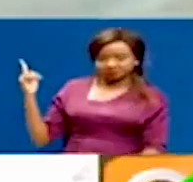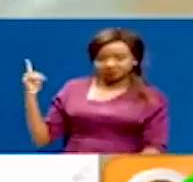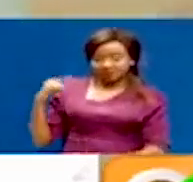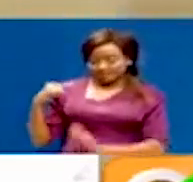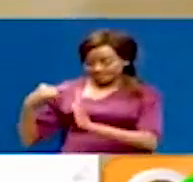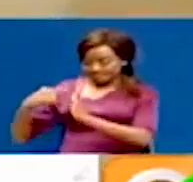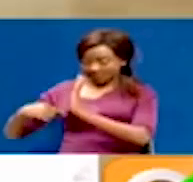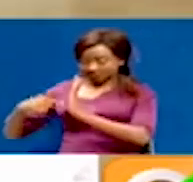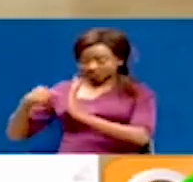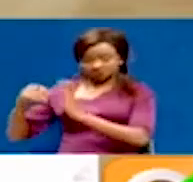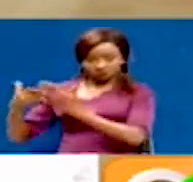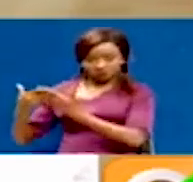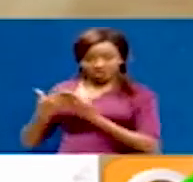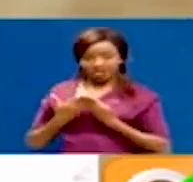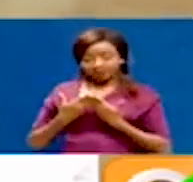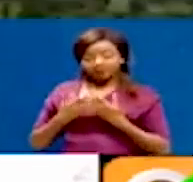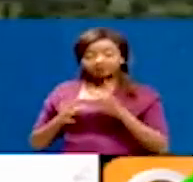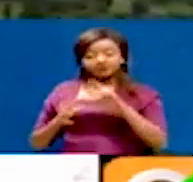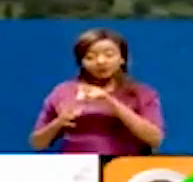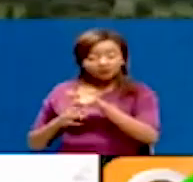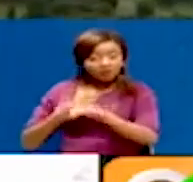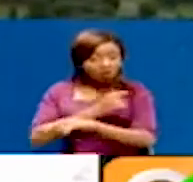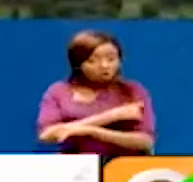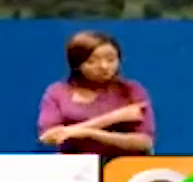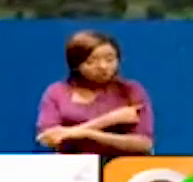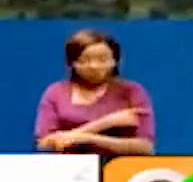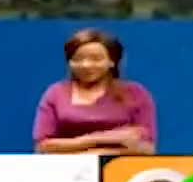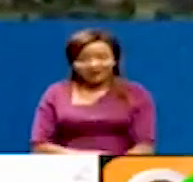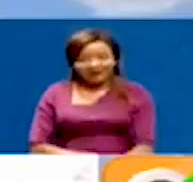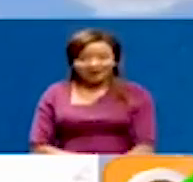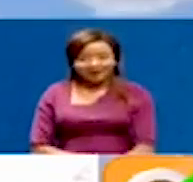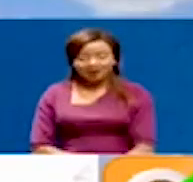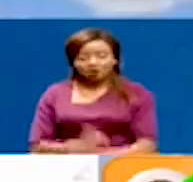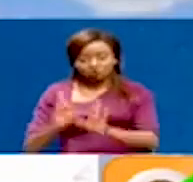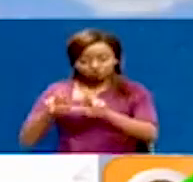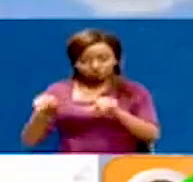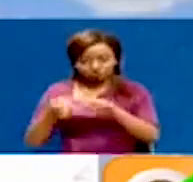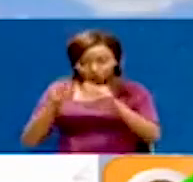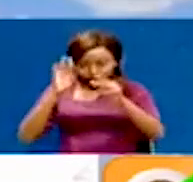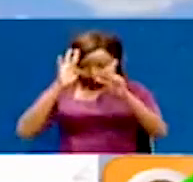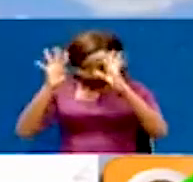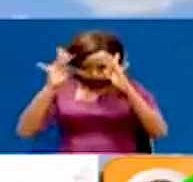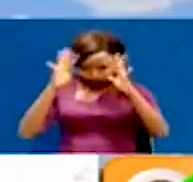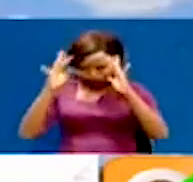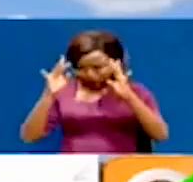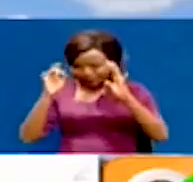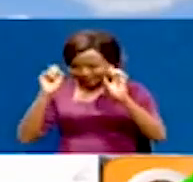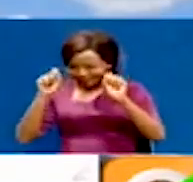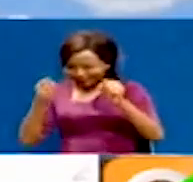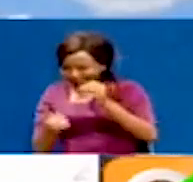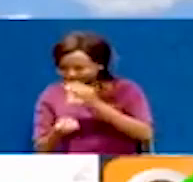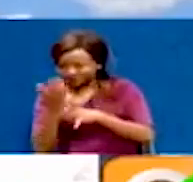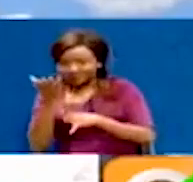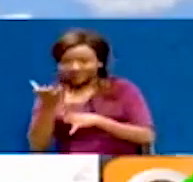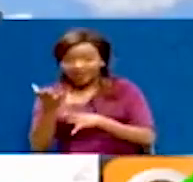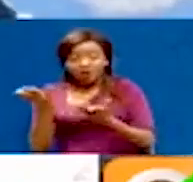But this is not a hospital environment. It's an innovation room at Kenyatta University's Chandaria Business Innovation and Incubation